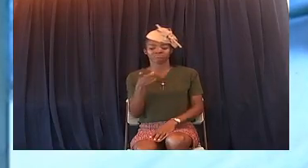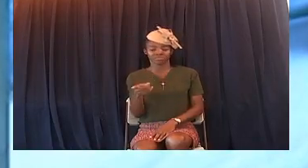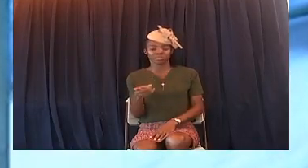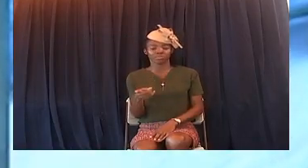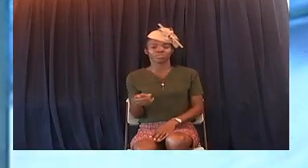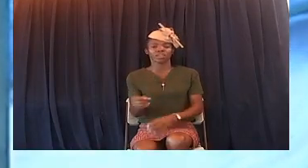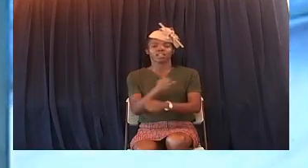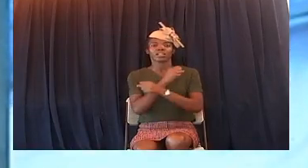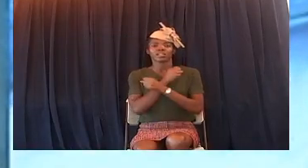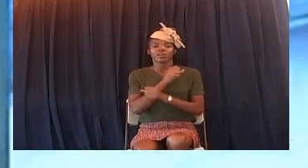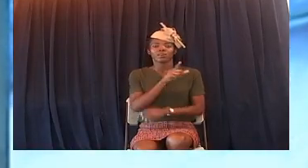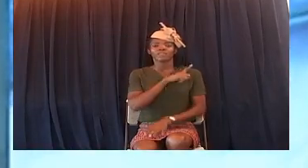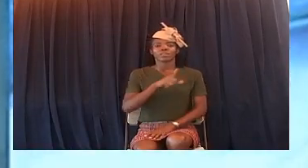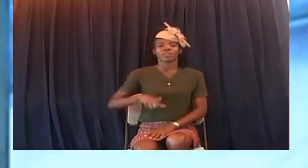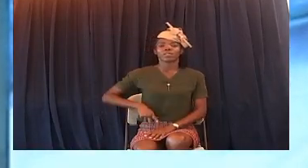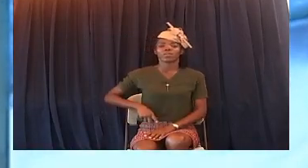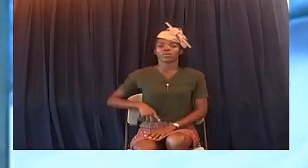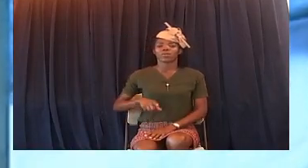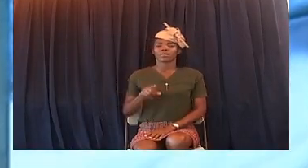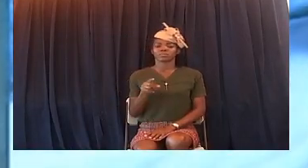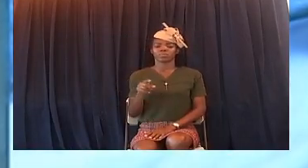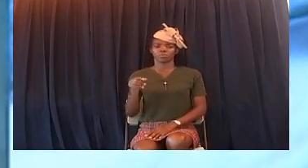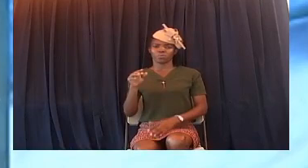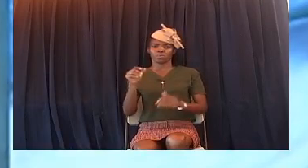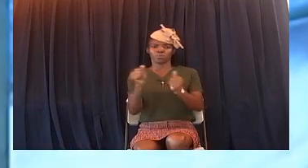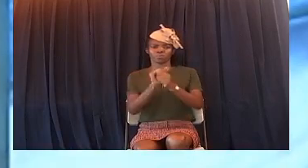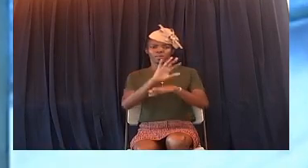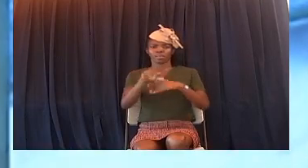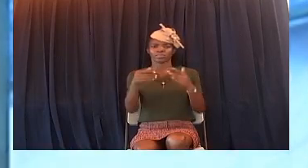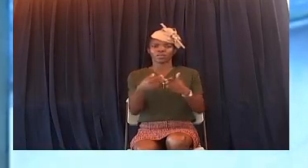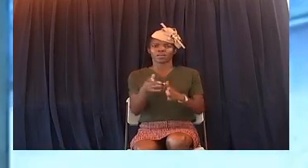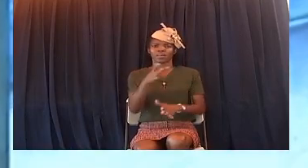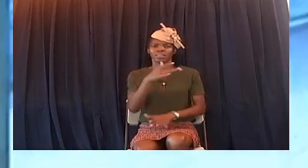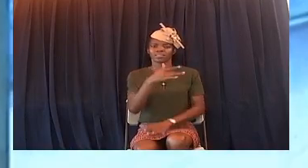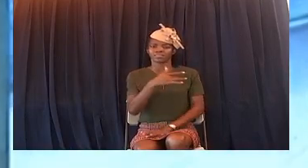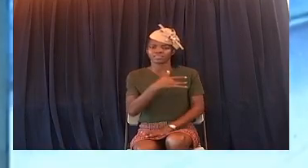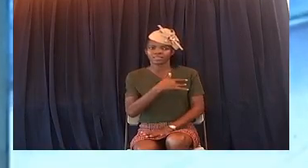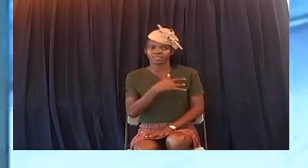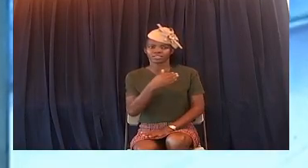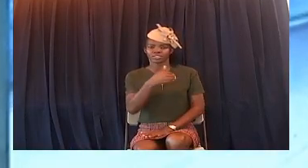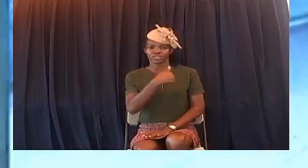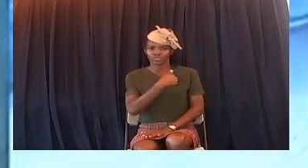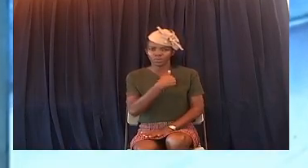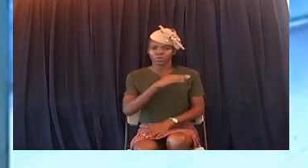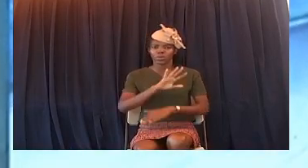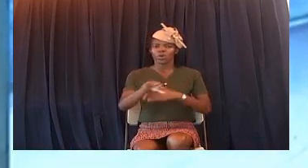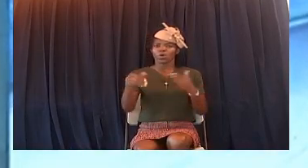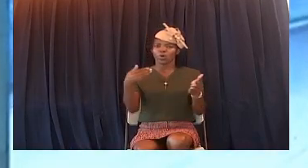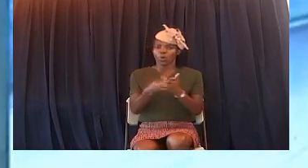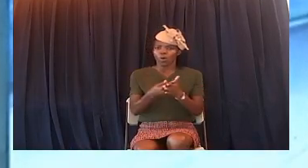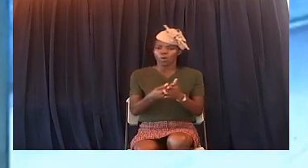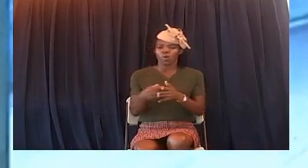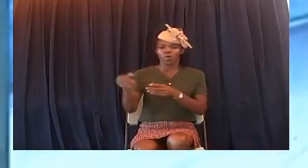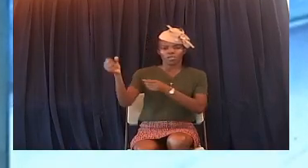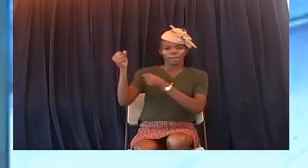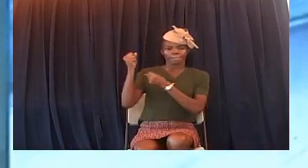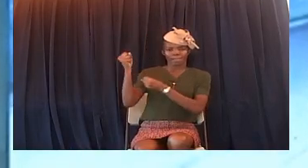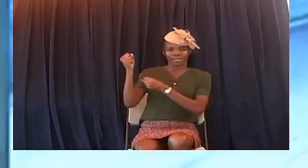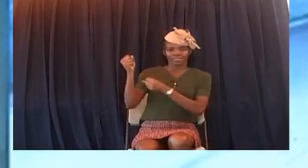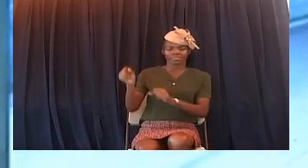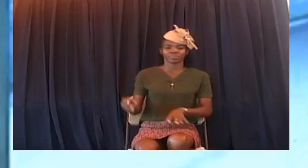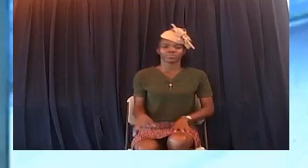Lord thy God with all thine heart, and with all thy soul, and with all thy